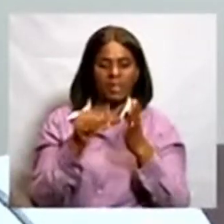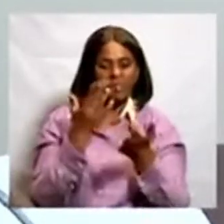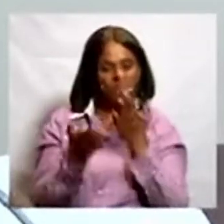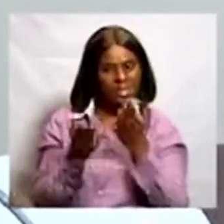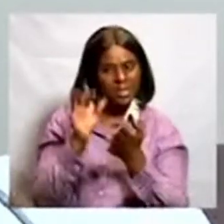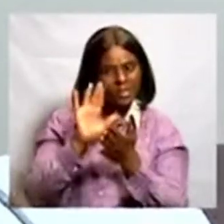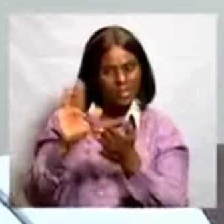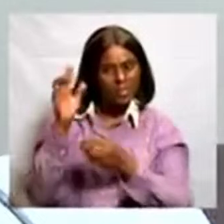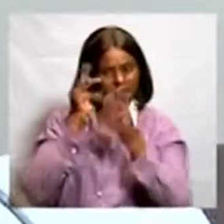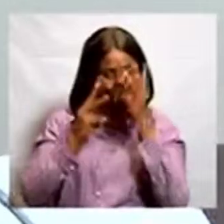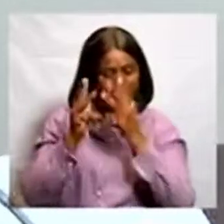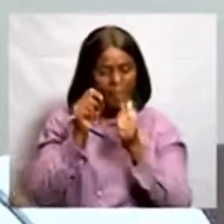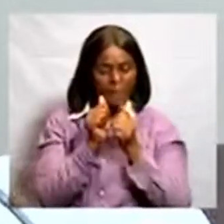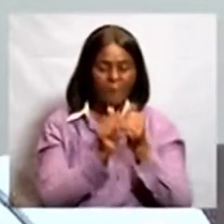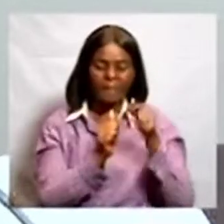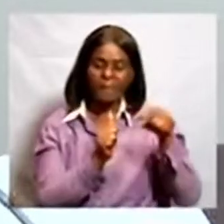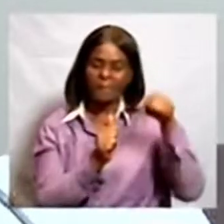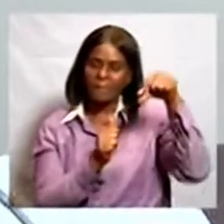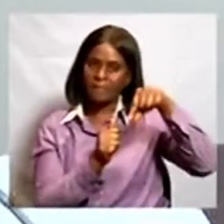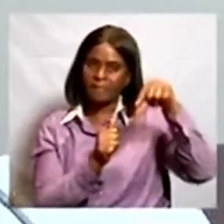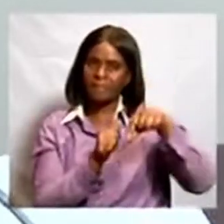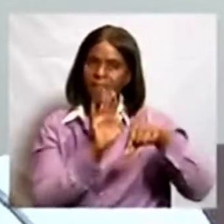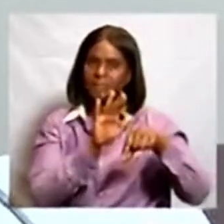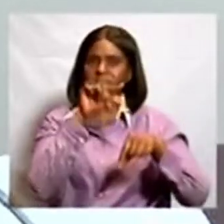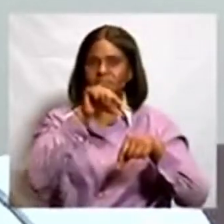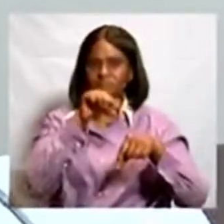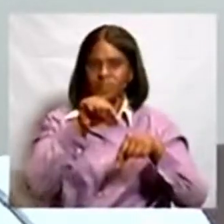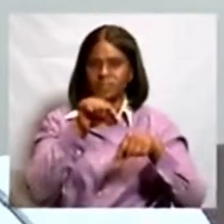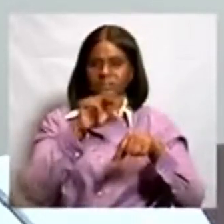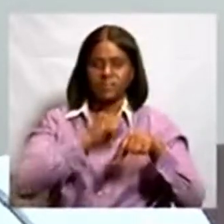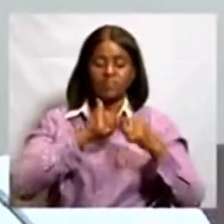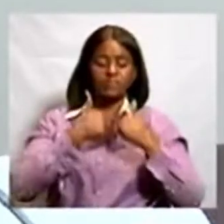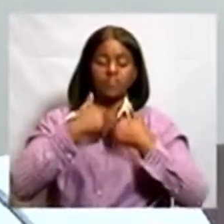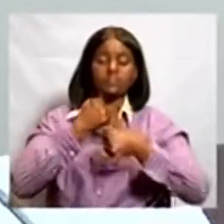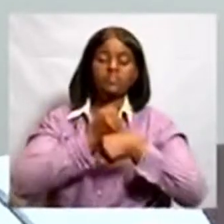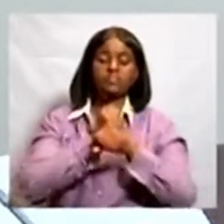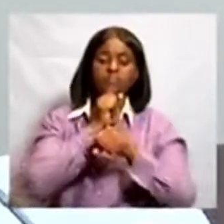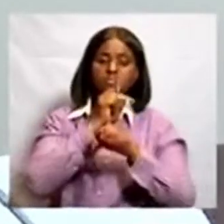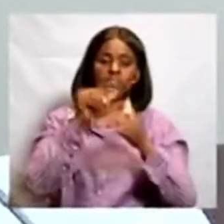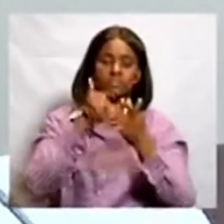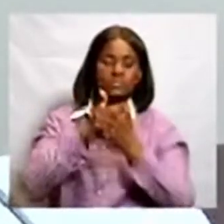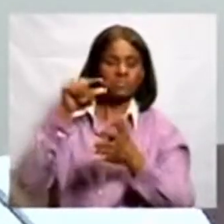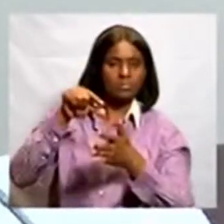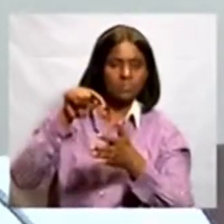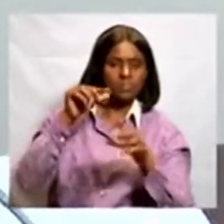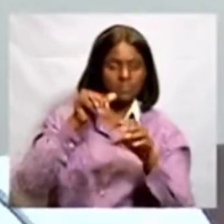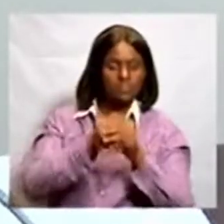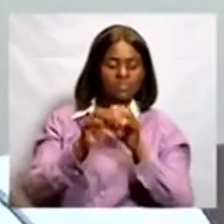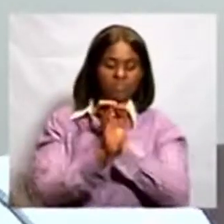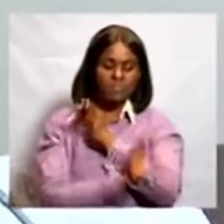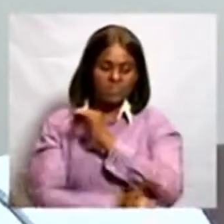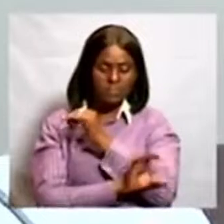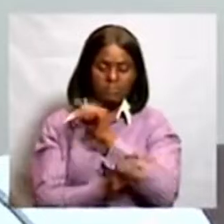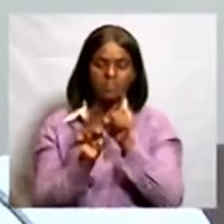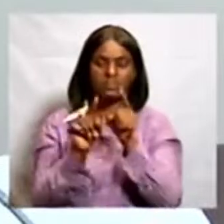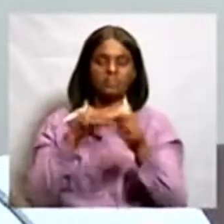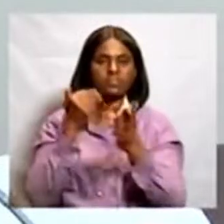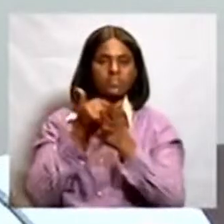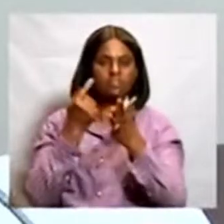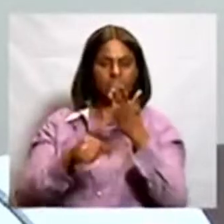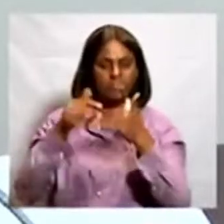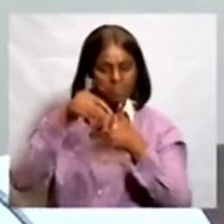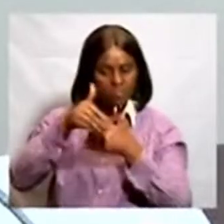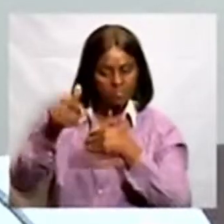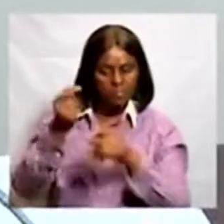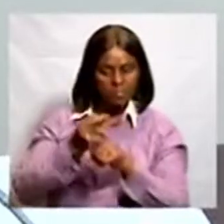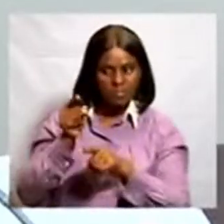concerns about the quality of the qualifications. So we have to ensure that all qualifications in the country are registered by